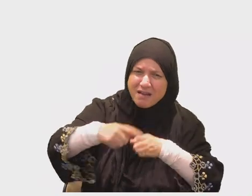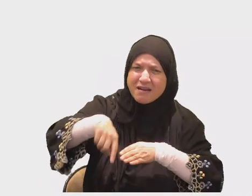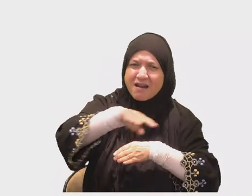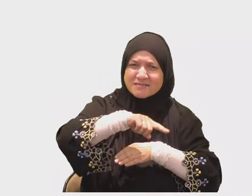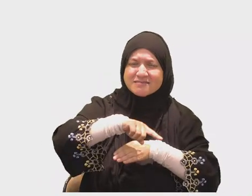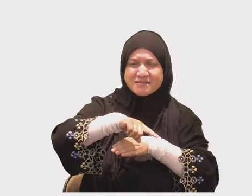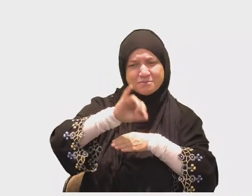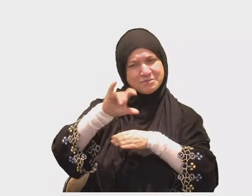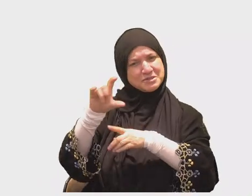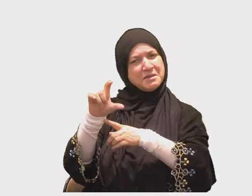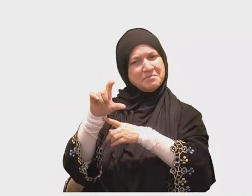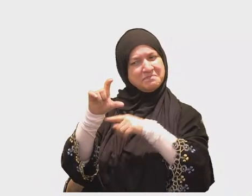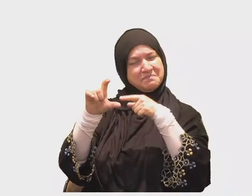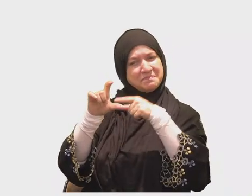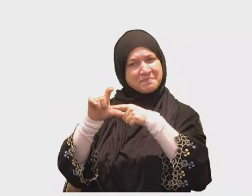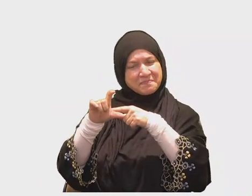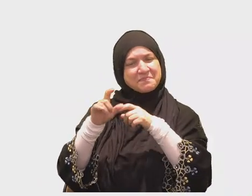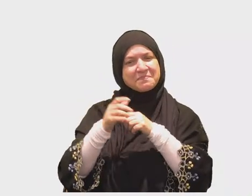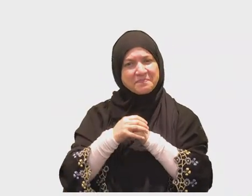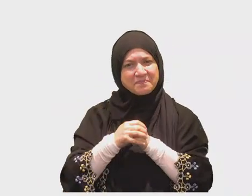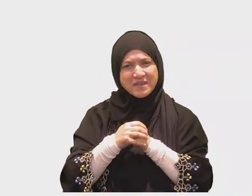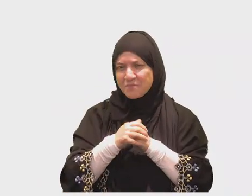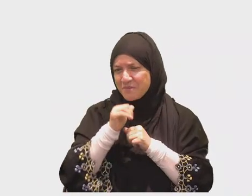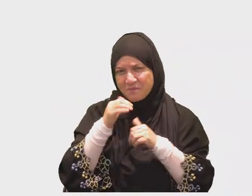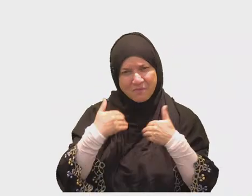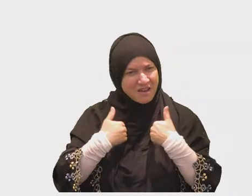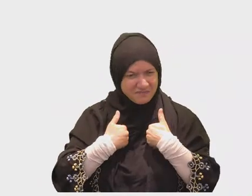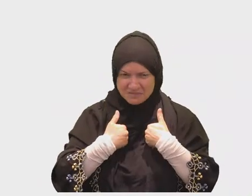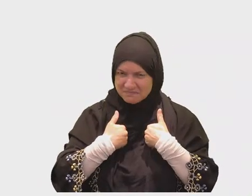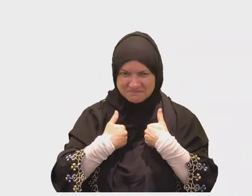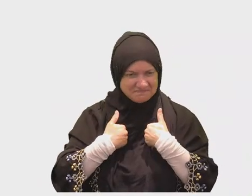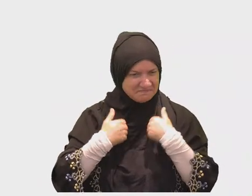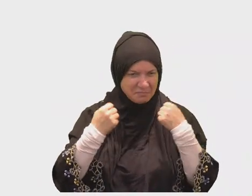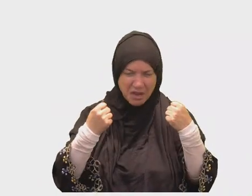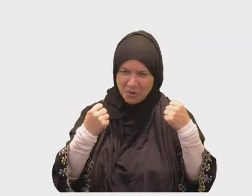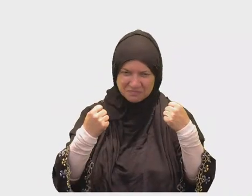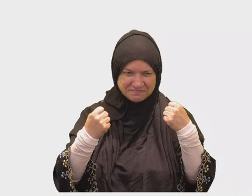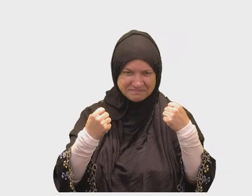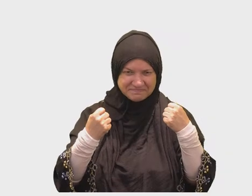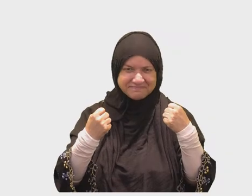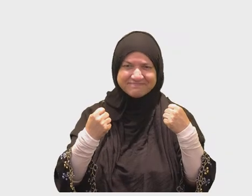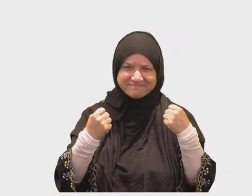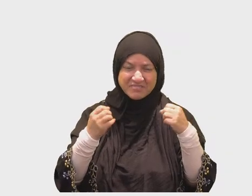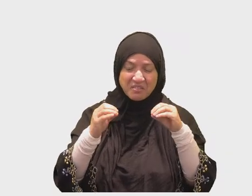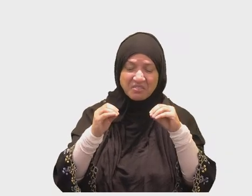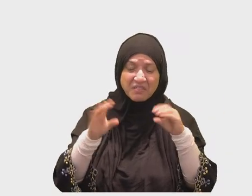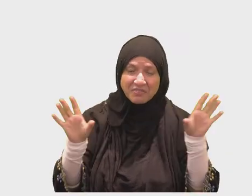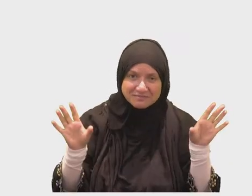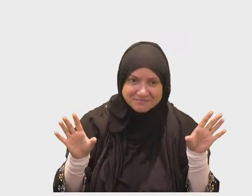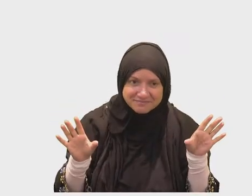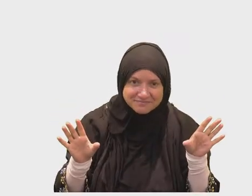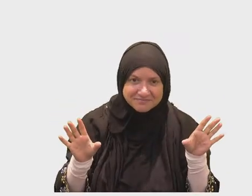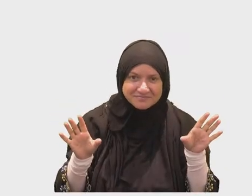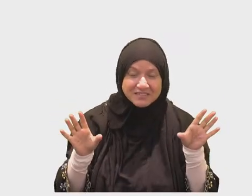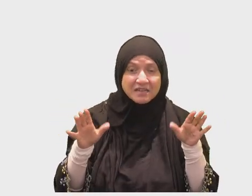dear brothers and sisters, we wish to talk about the mercy of Allah subhanahu wa